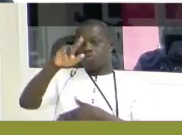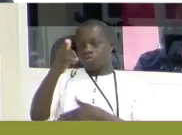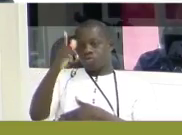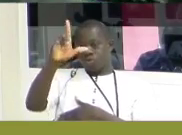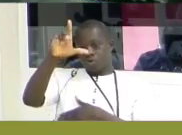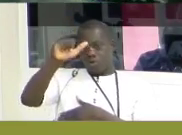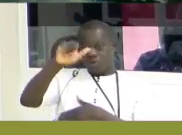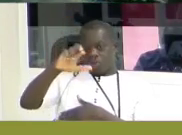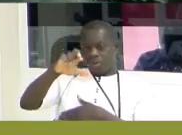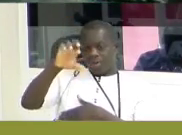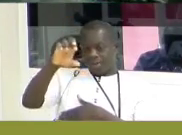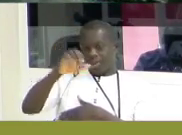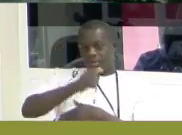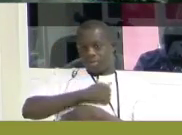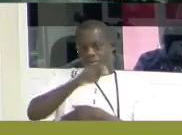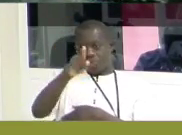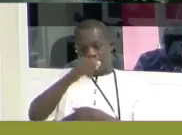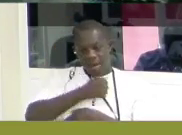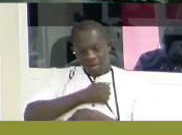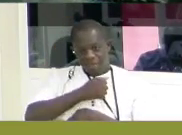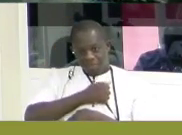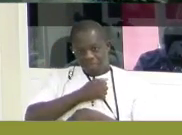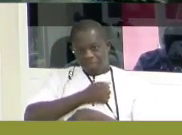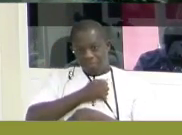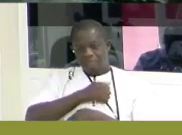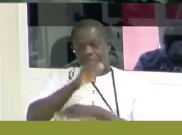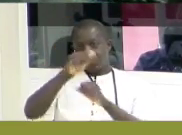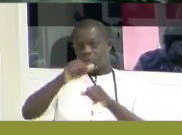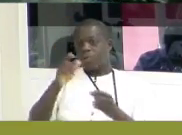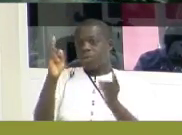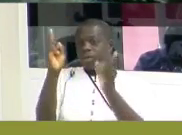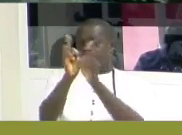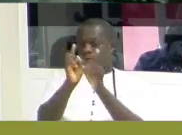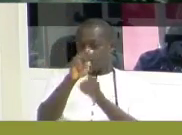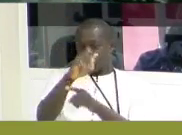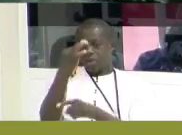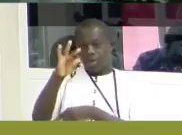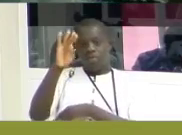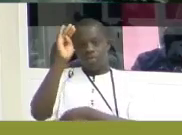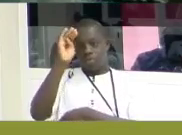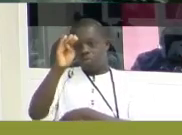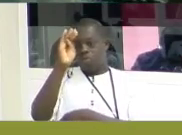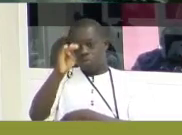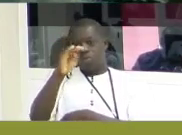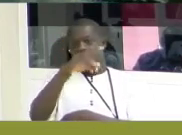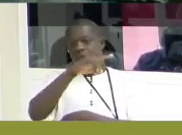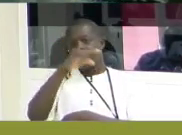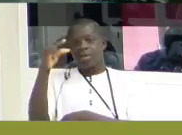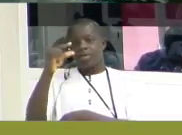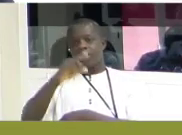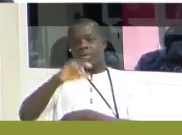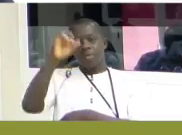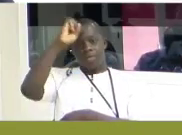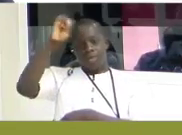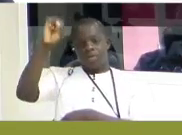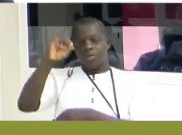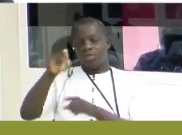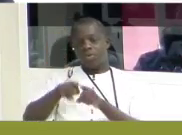that the junglers would come after you if you mentioned the president's late mother? Junglers, the NIA, any of them.